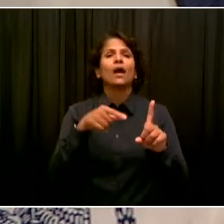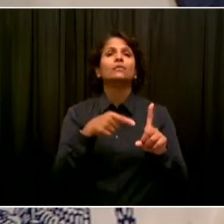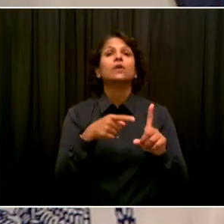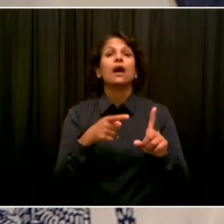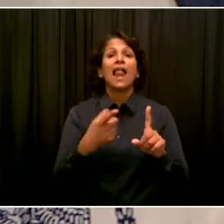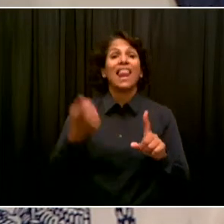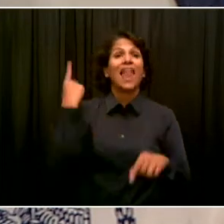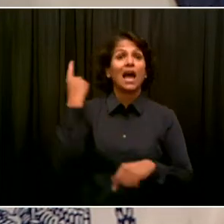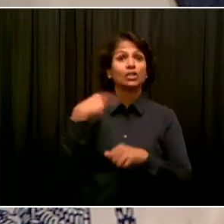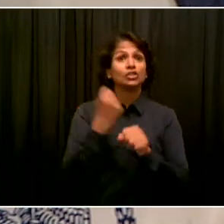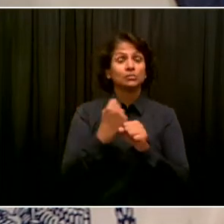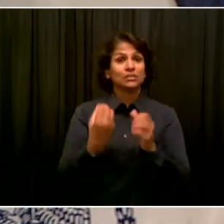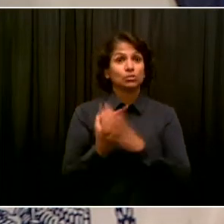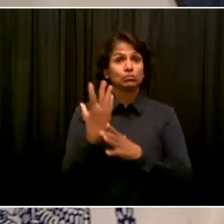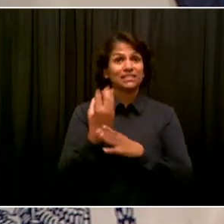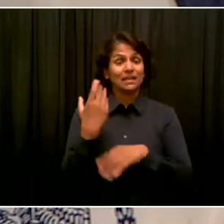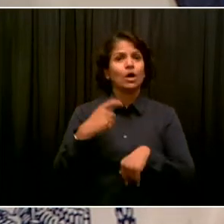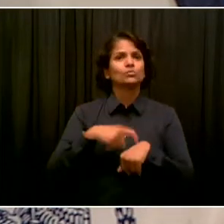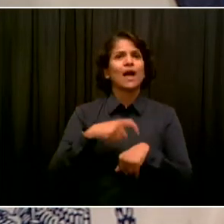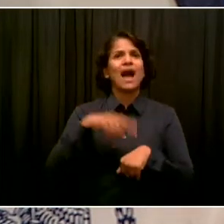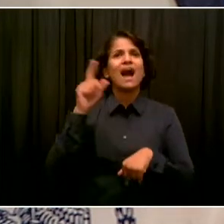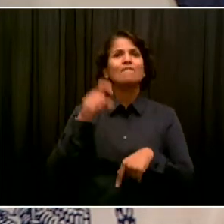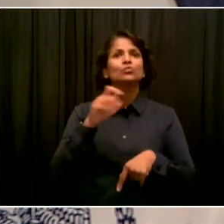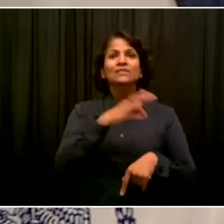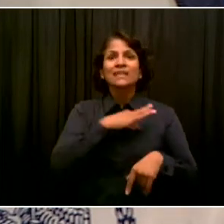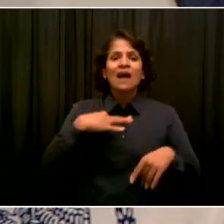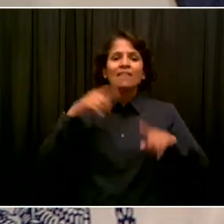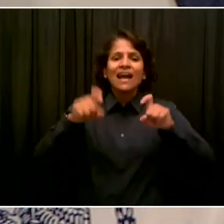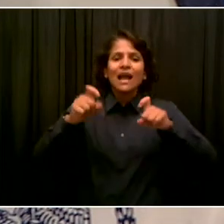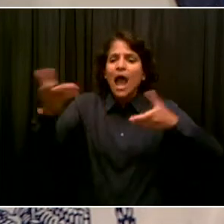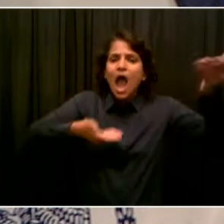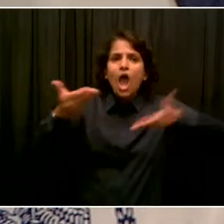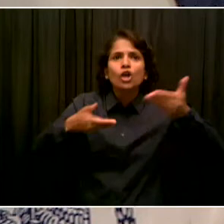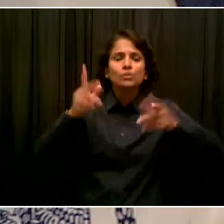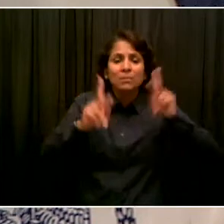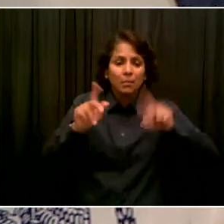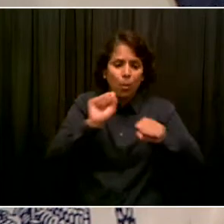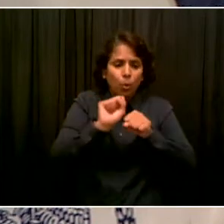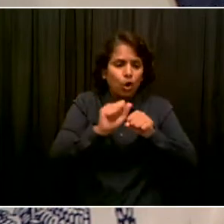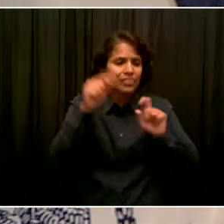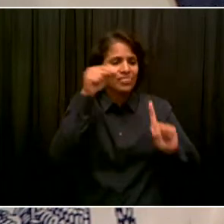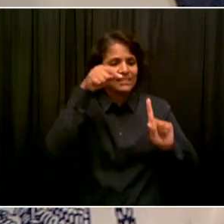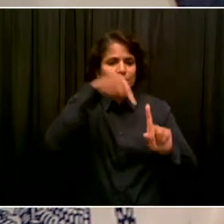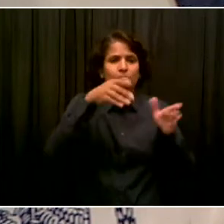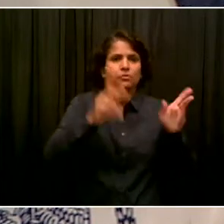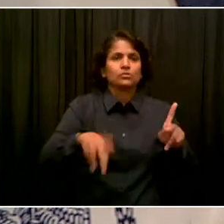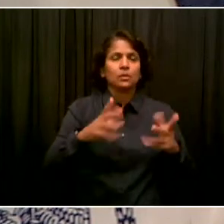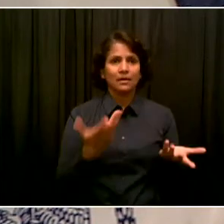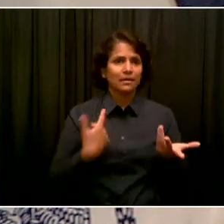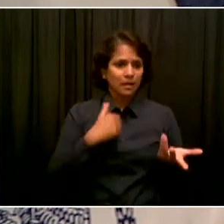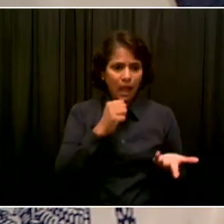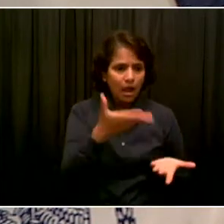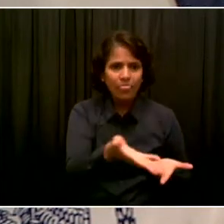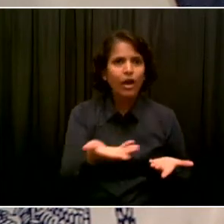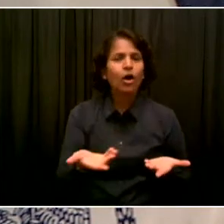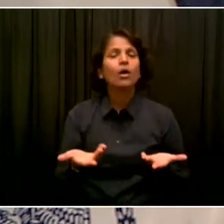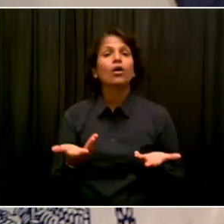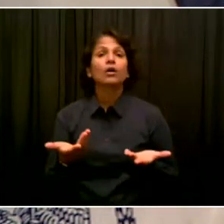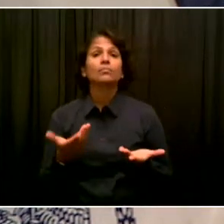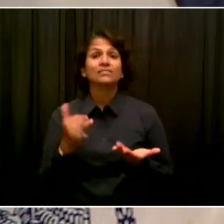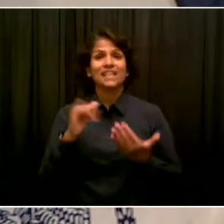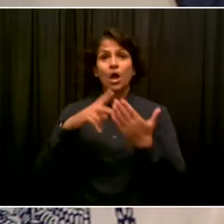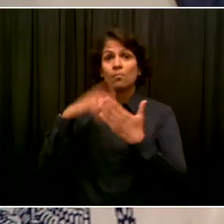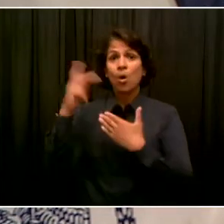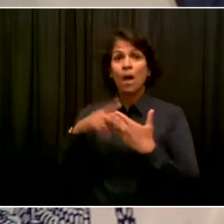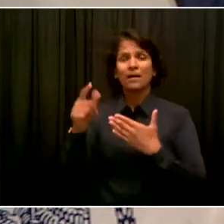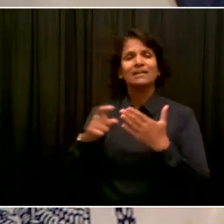was one of the things that got put on hold because we did not believe we'd be able to do in-person classes and because we were holding off a number of